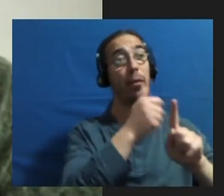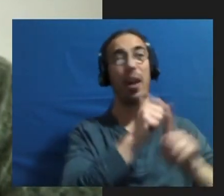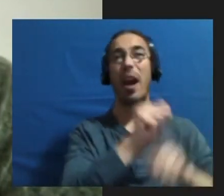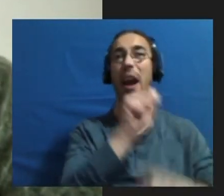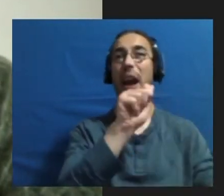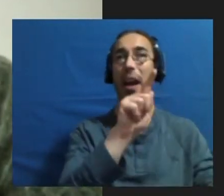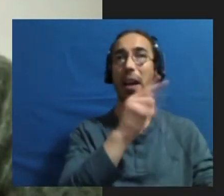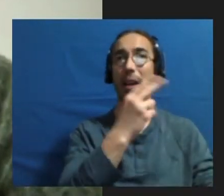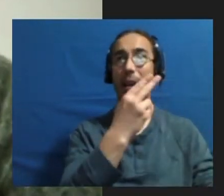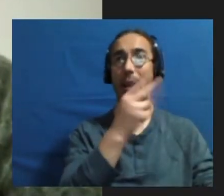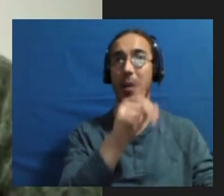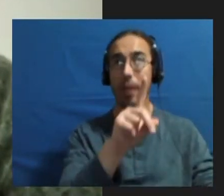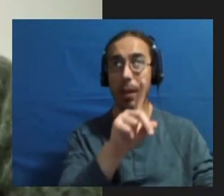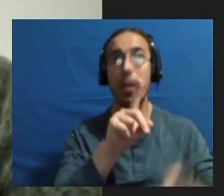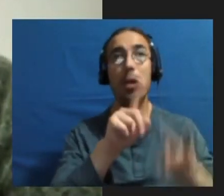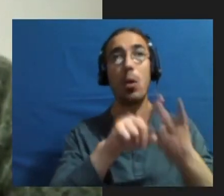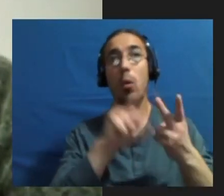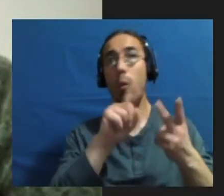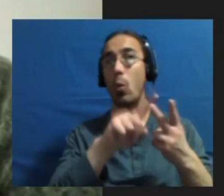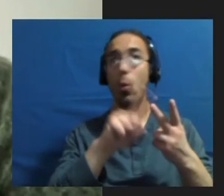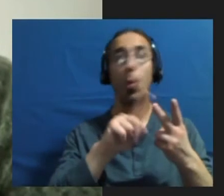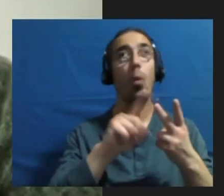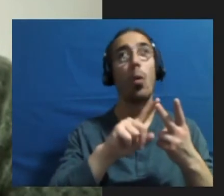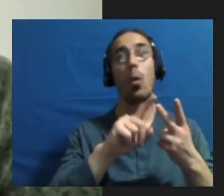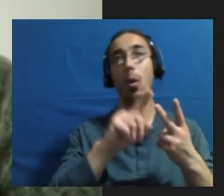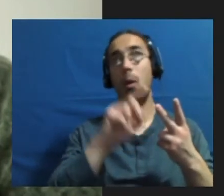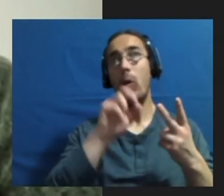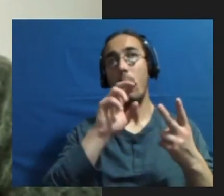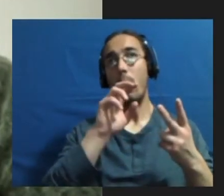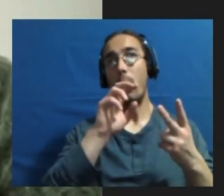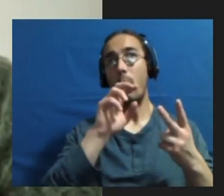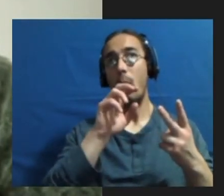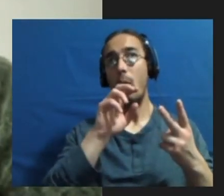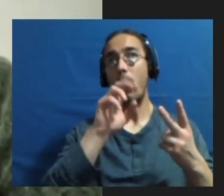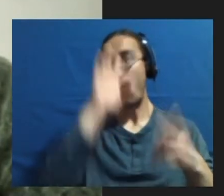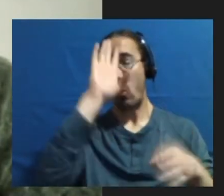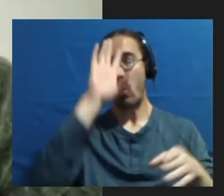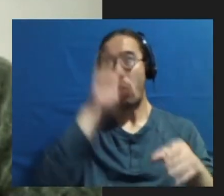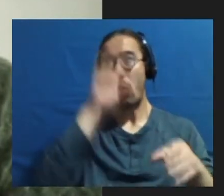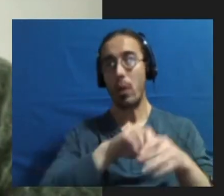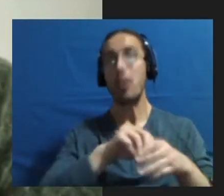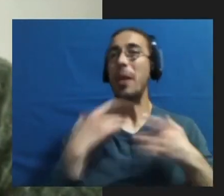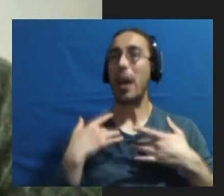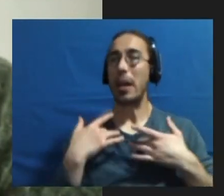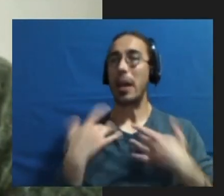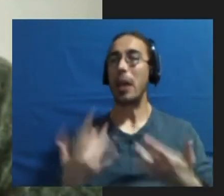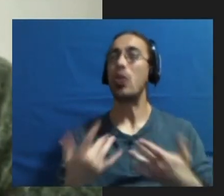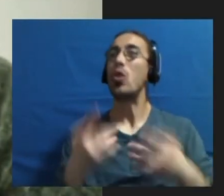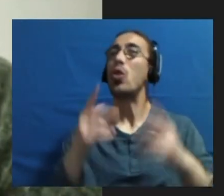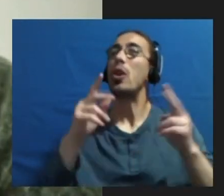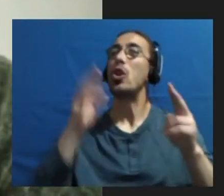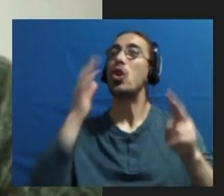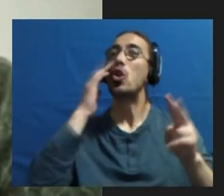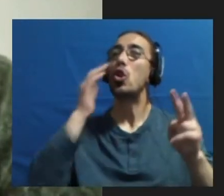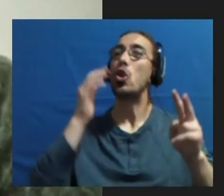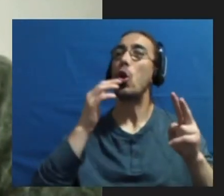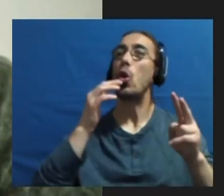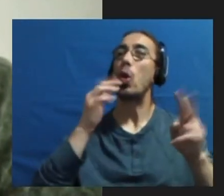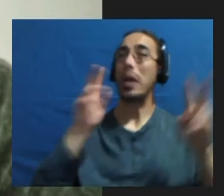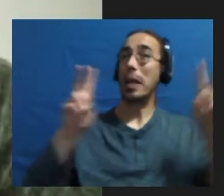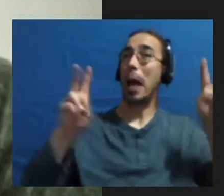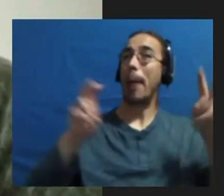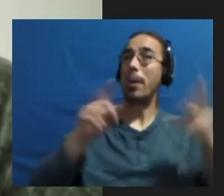never boring. Because me, I jump from one topic to the next and to the next, or sometimes I can't